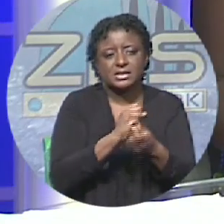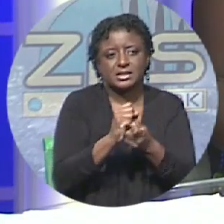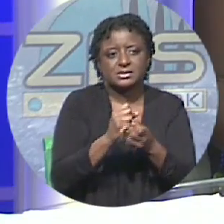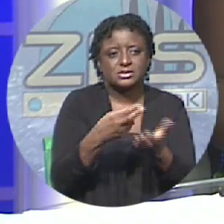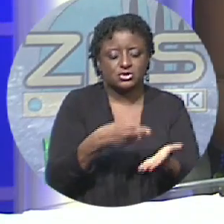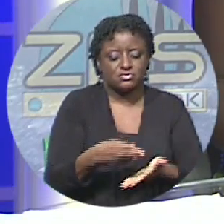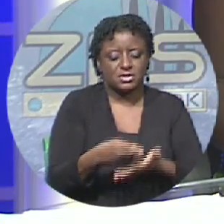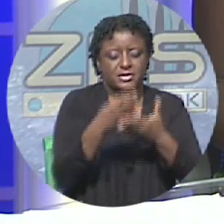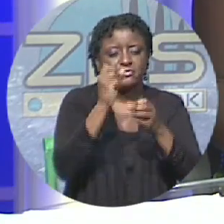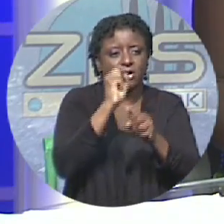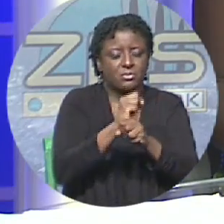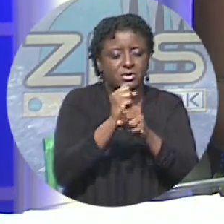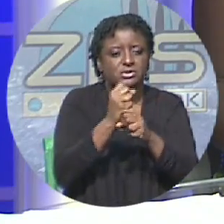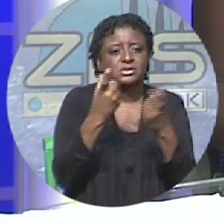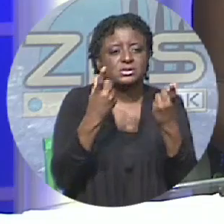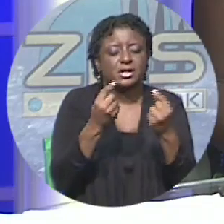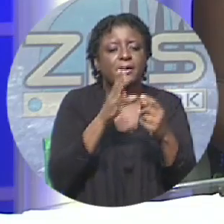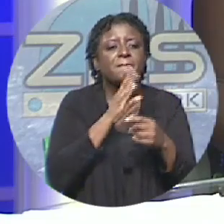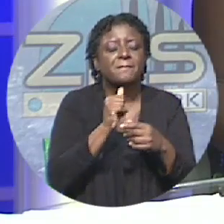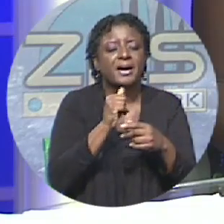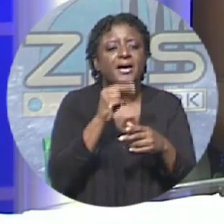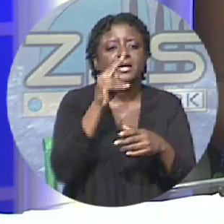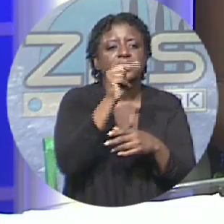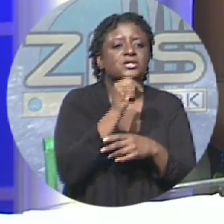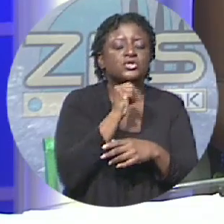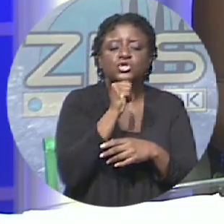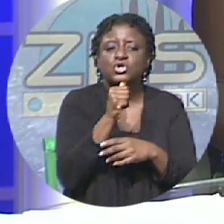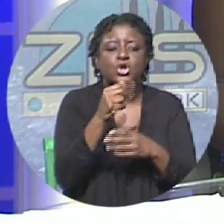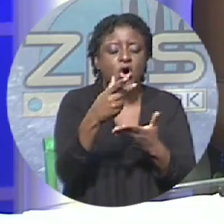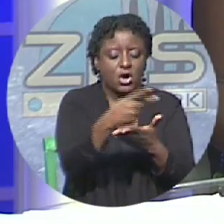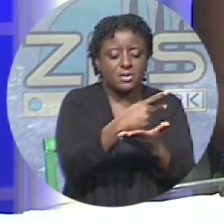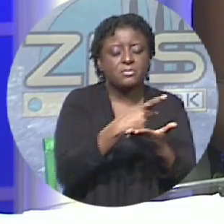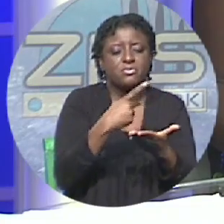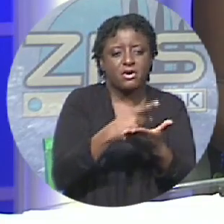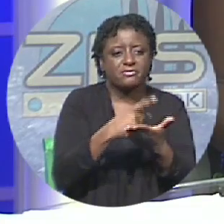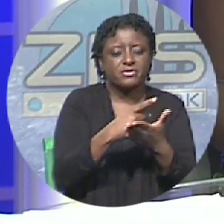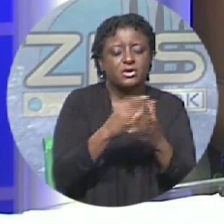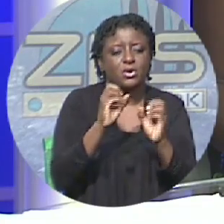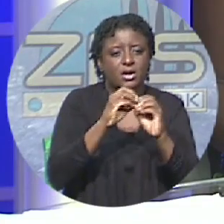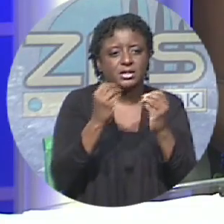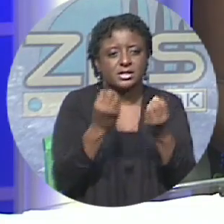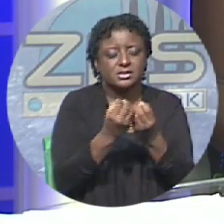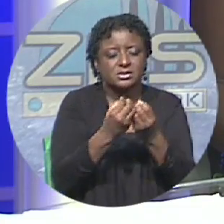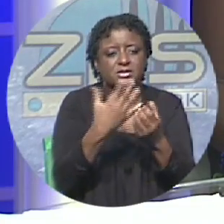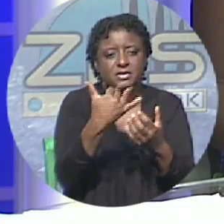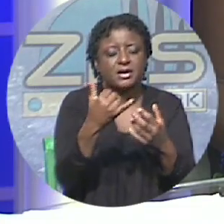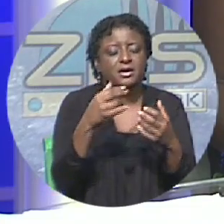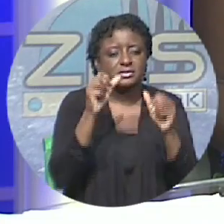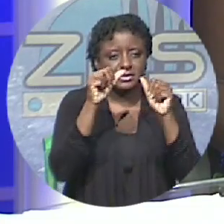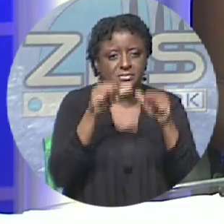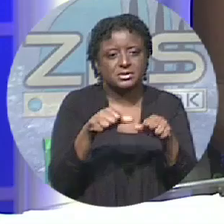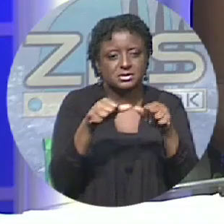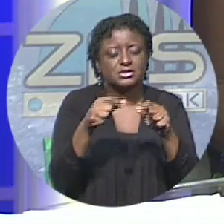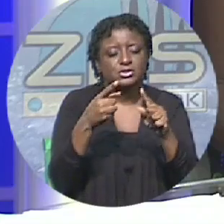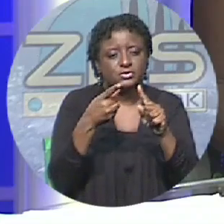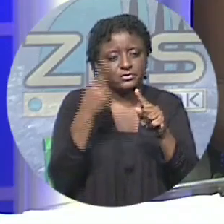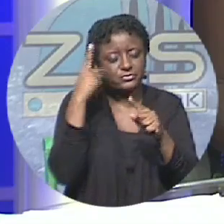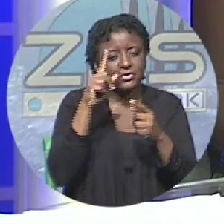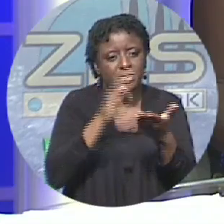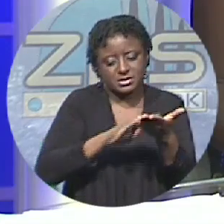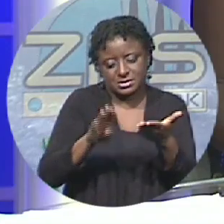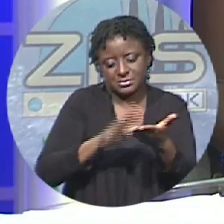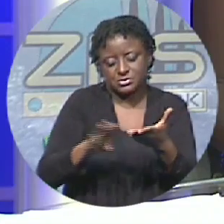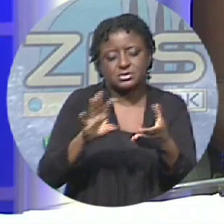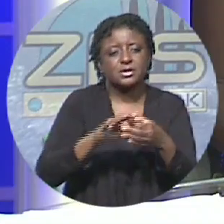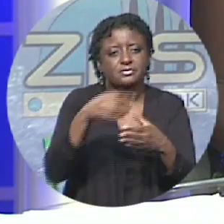out by charitable and nonprofit organizations, provisions exist under the Value Added Tax Act for exemptions and refund of